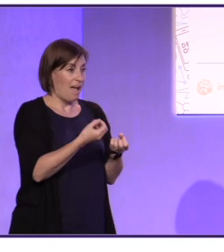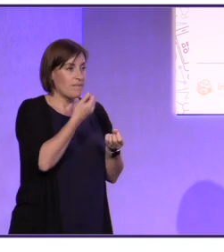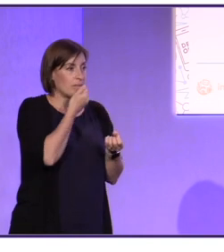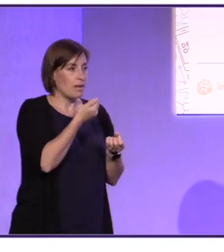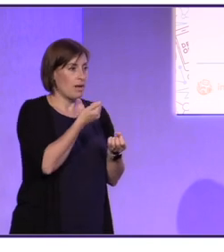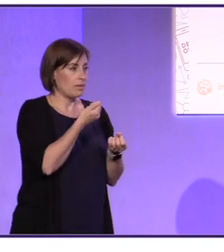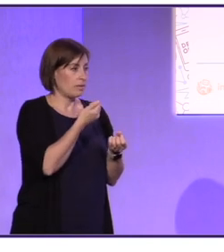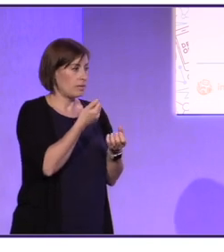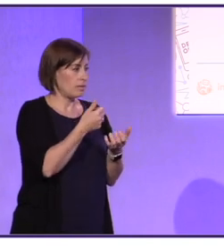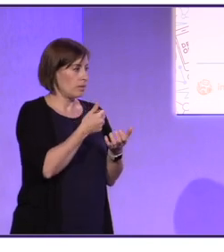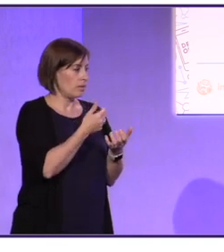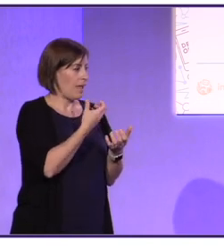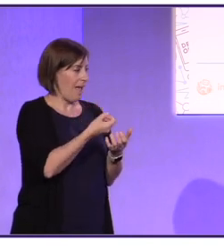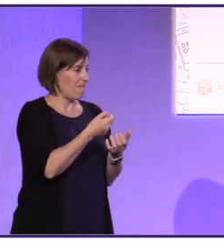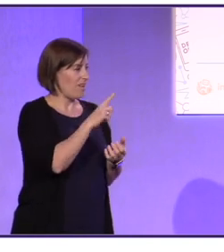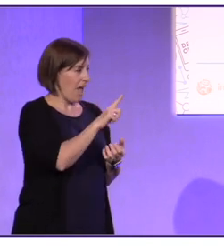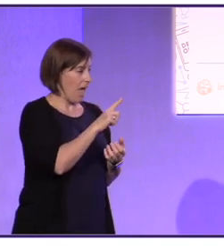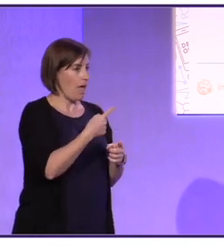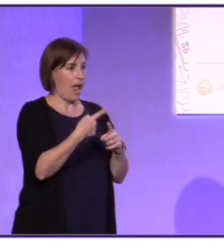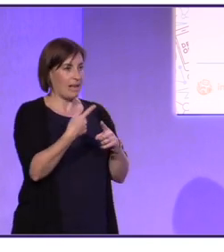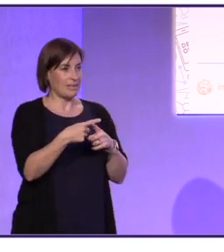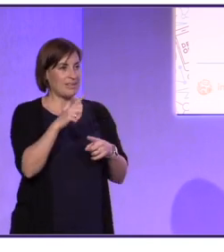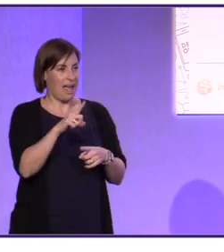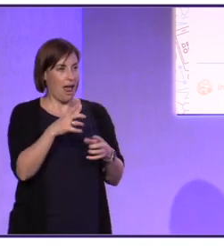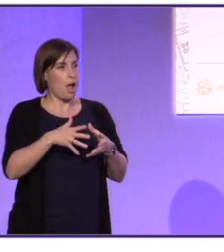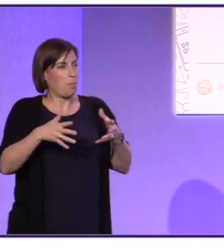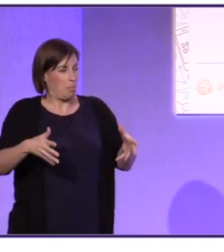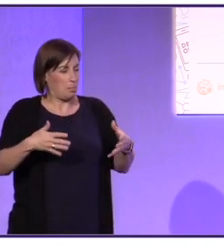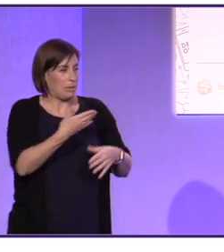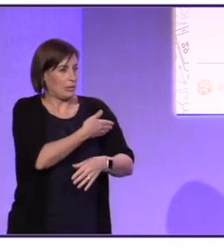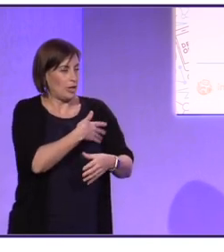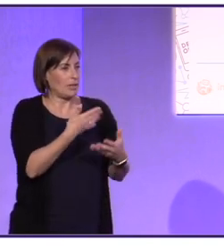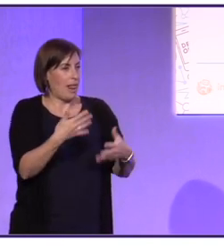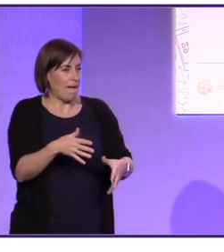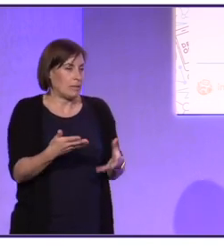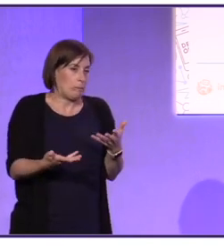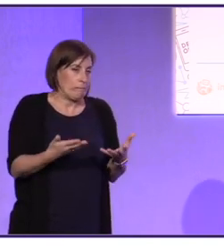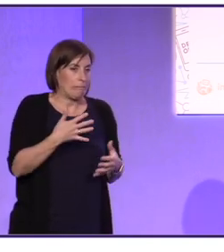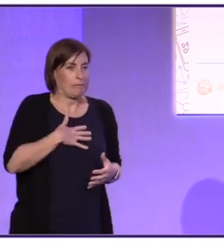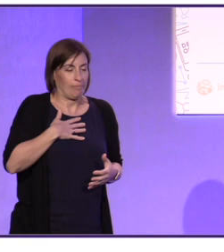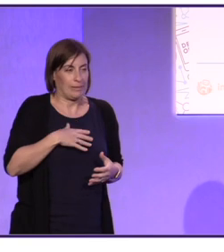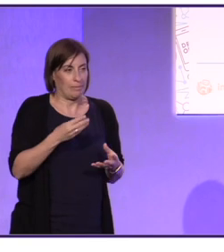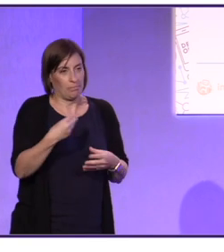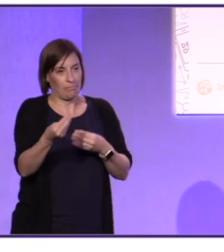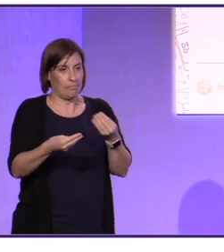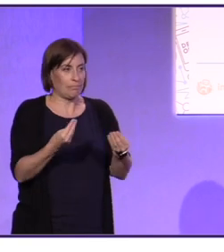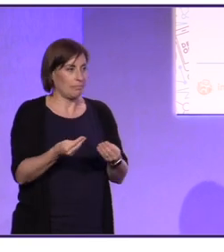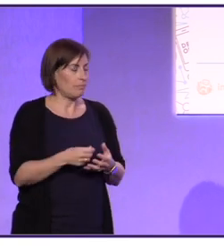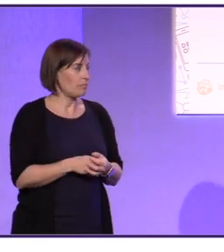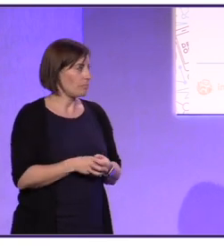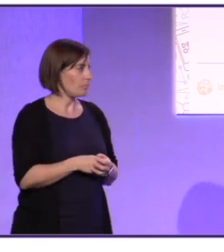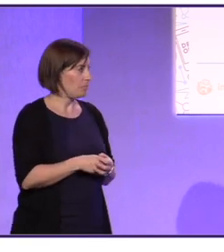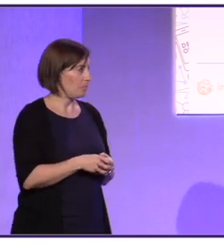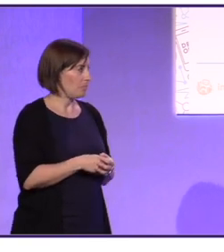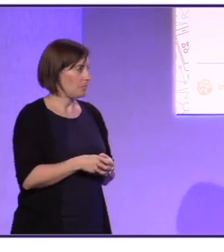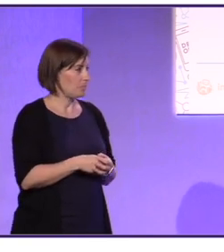L and XXL left. So, but we want to hear the stories of everyone else. You just